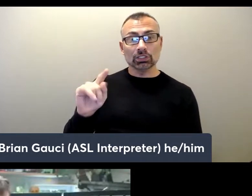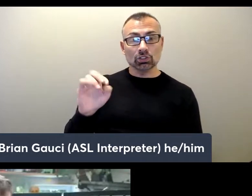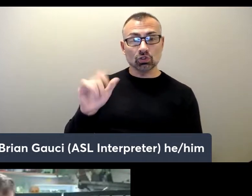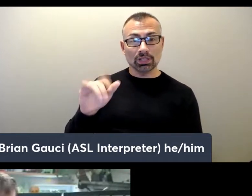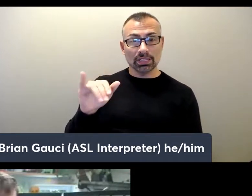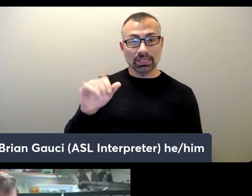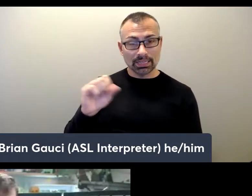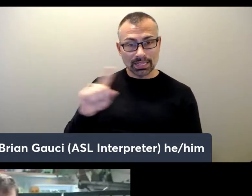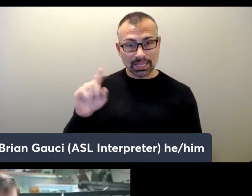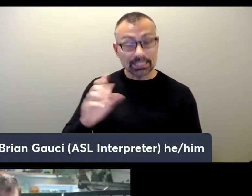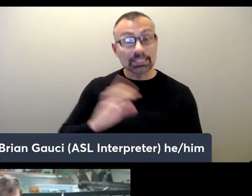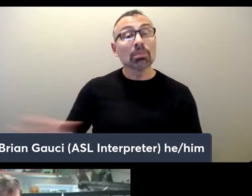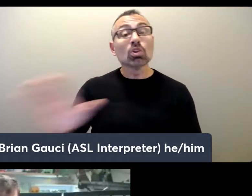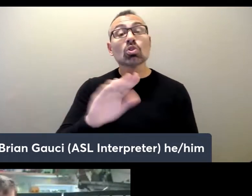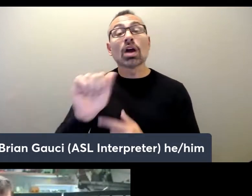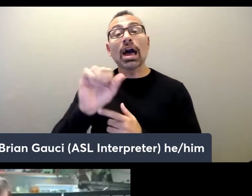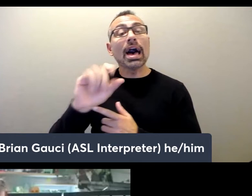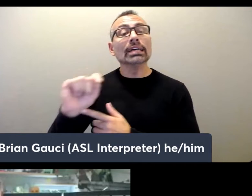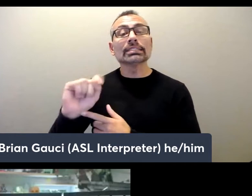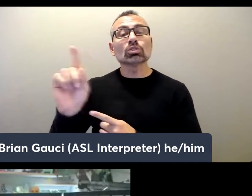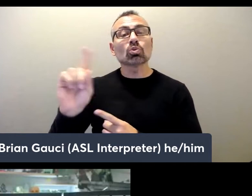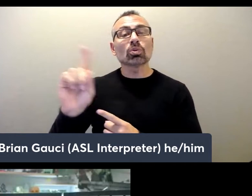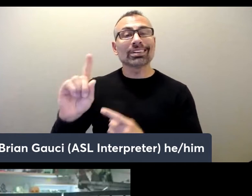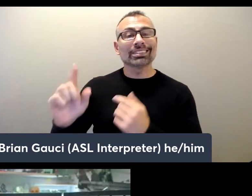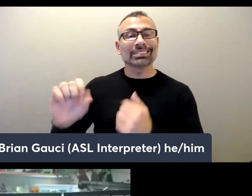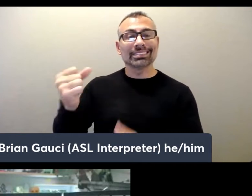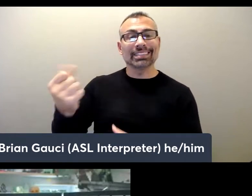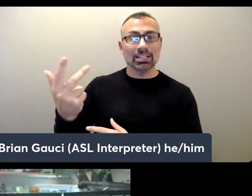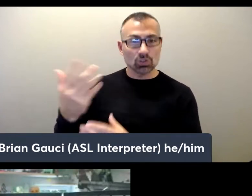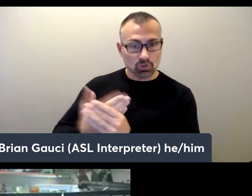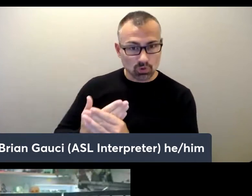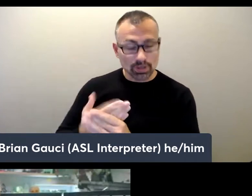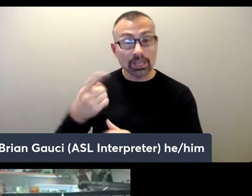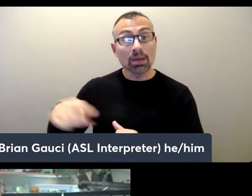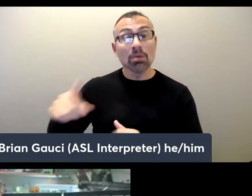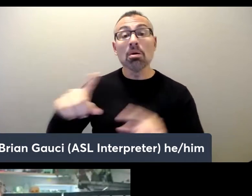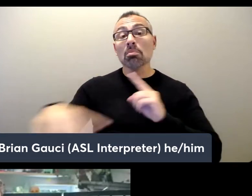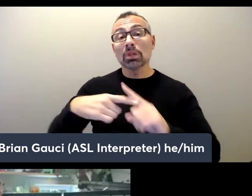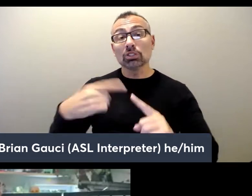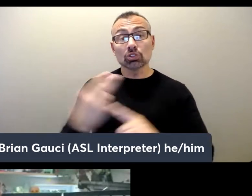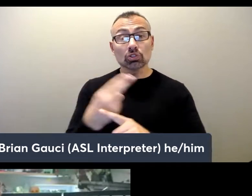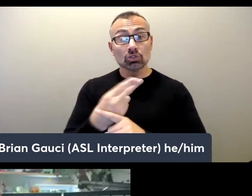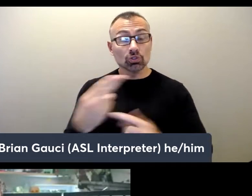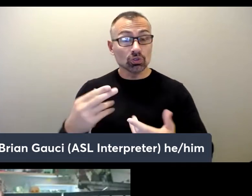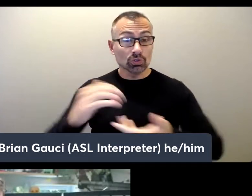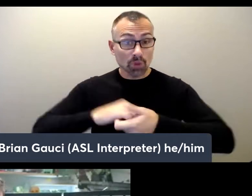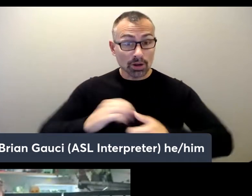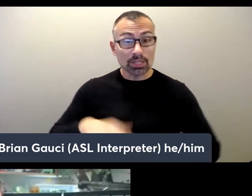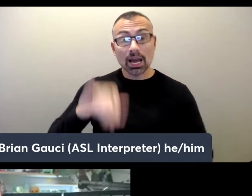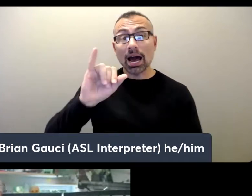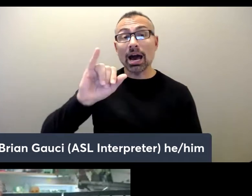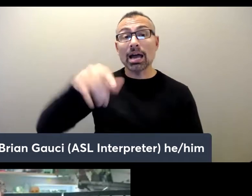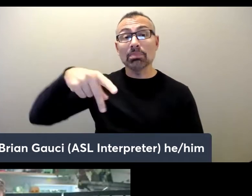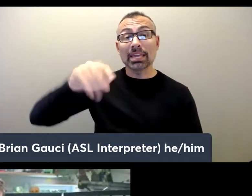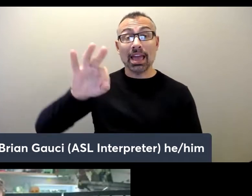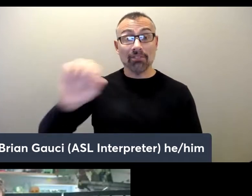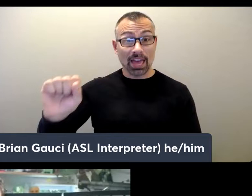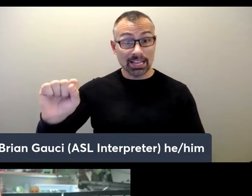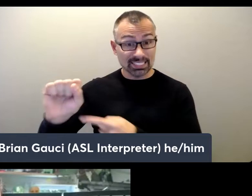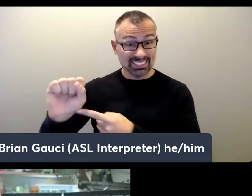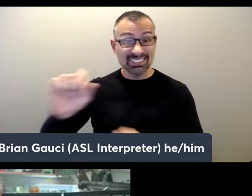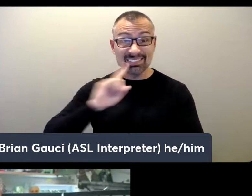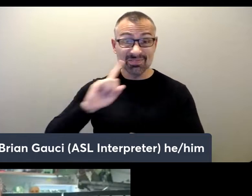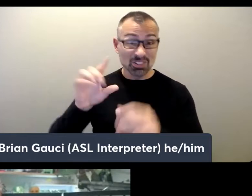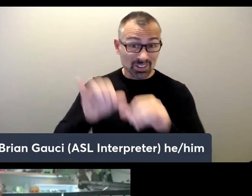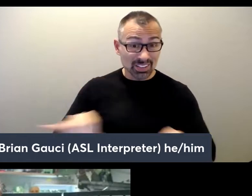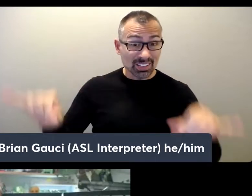you build them up there. But you can also, again, leverage many decentralized partners that we have as well. So things like IPFS. IPFS is very common. It's one of